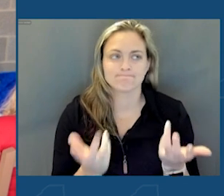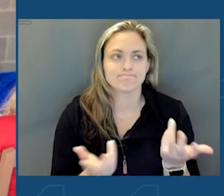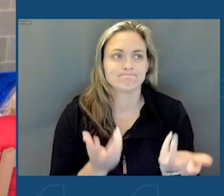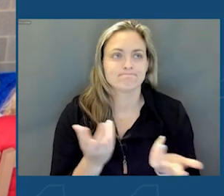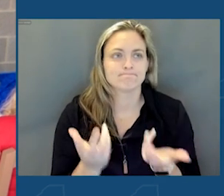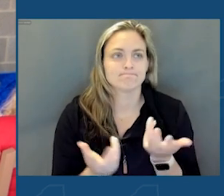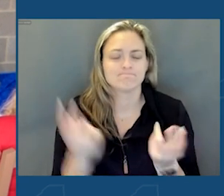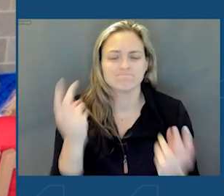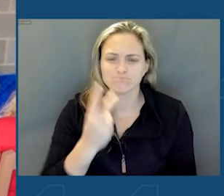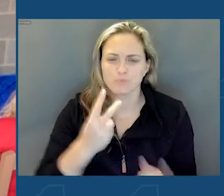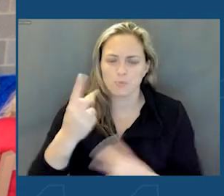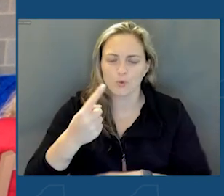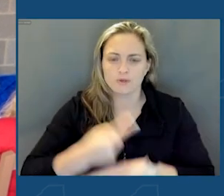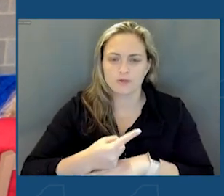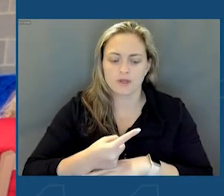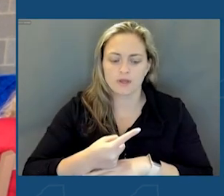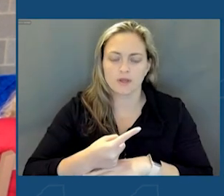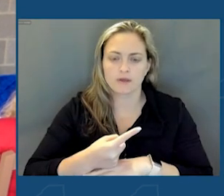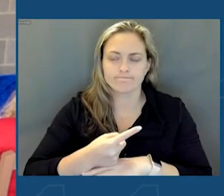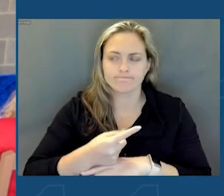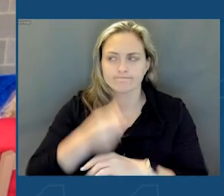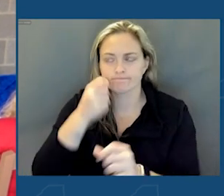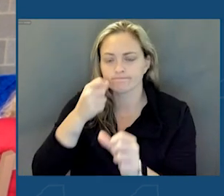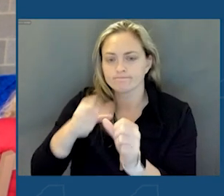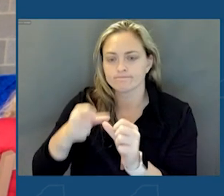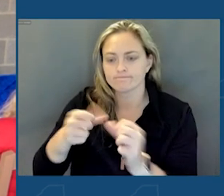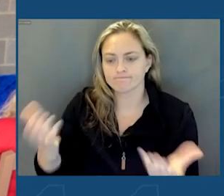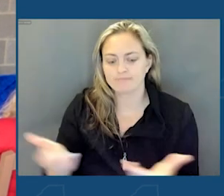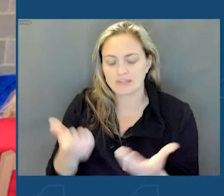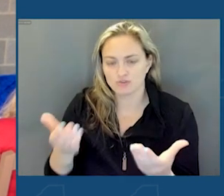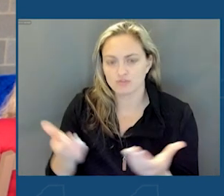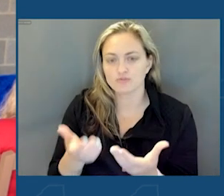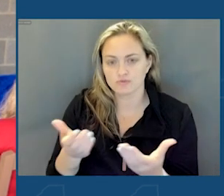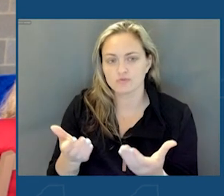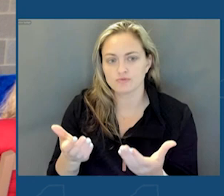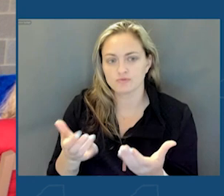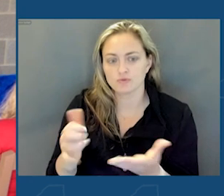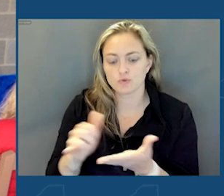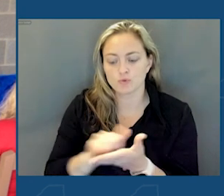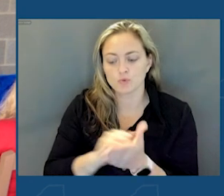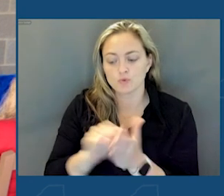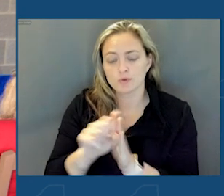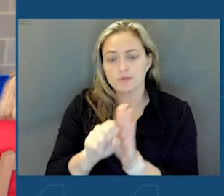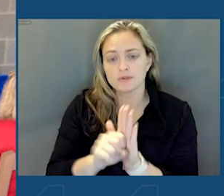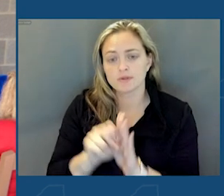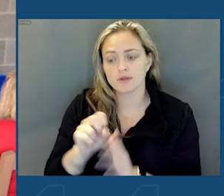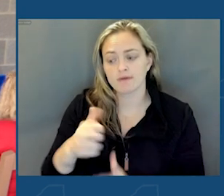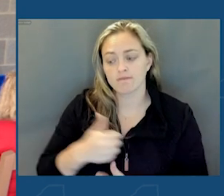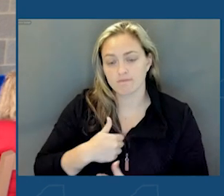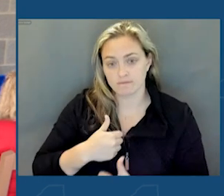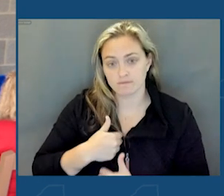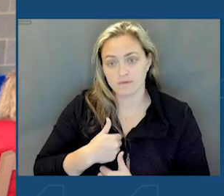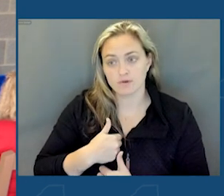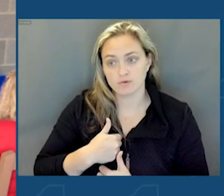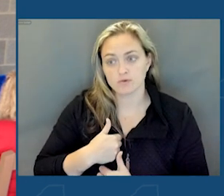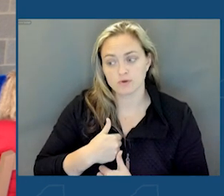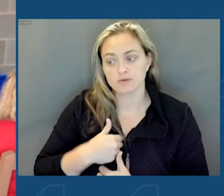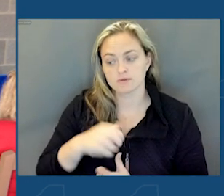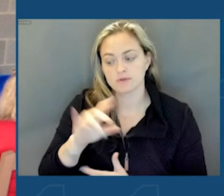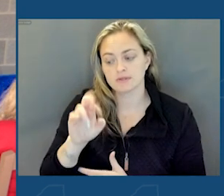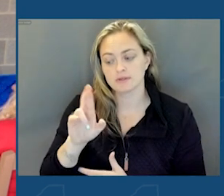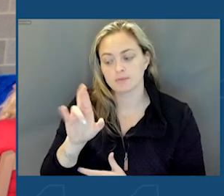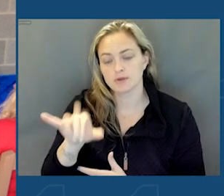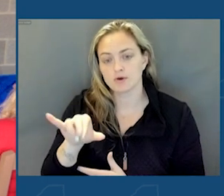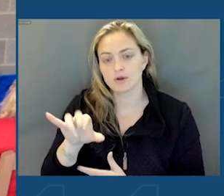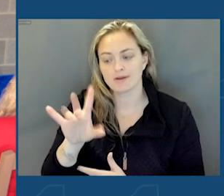Memorial Day commemoration here at the New York State Veterans Cemetery, Finger Lakes.